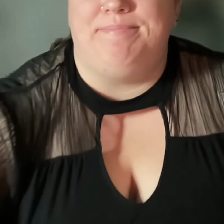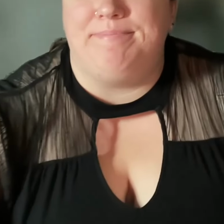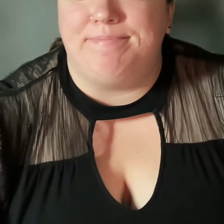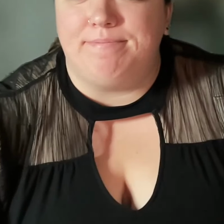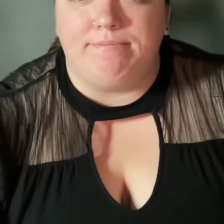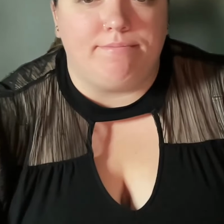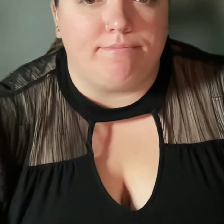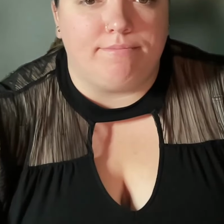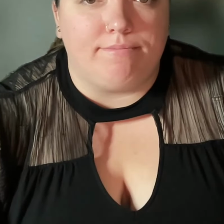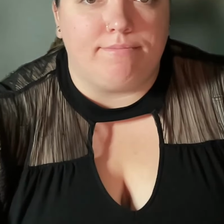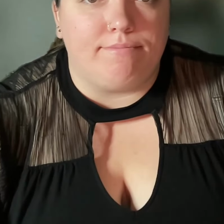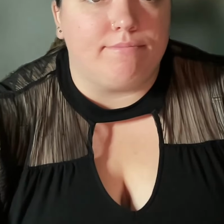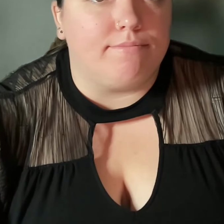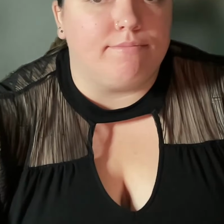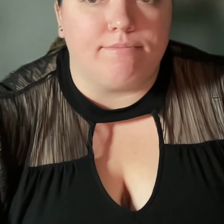guys.